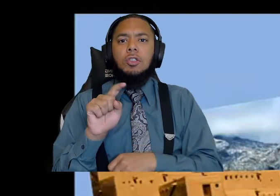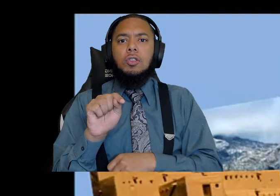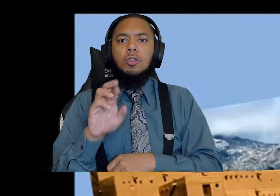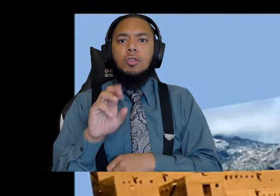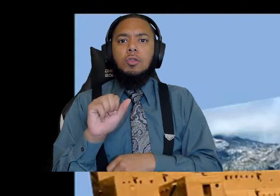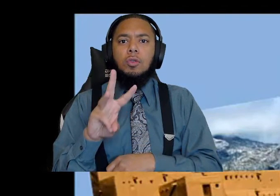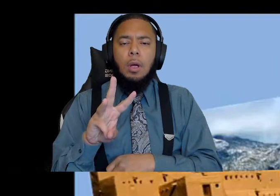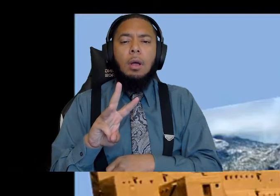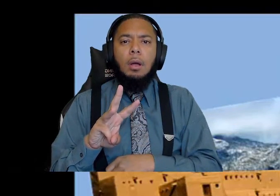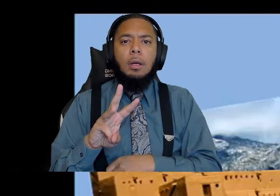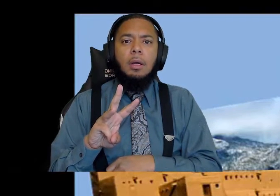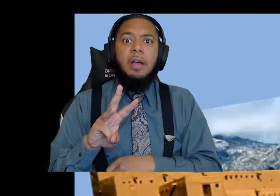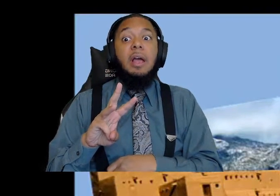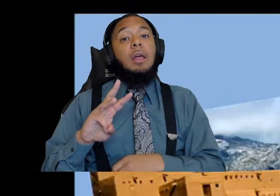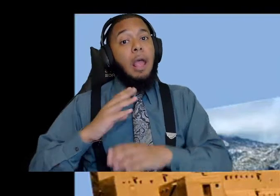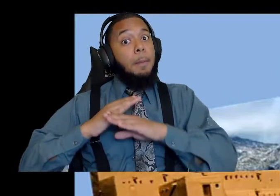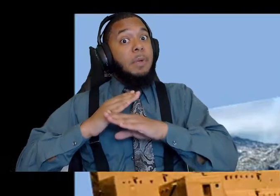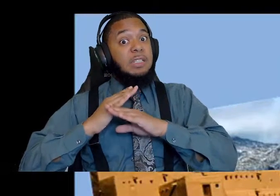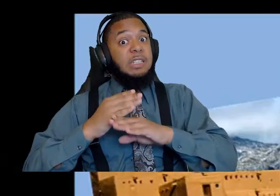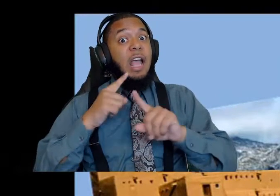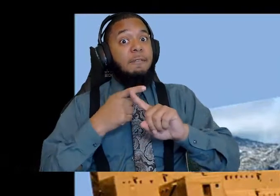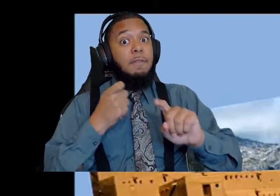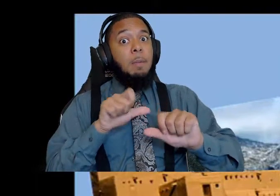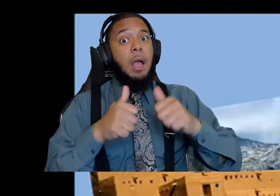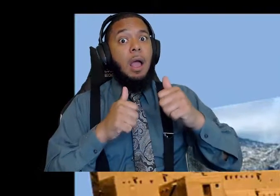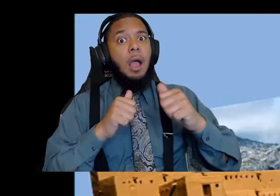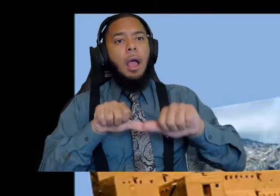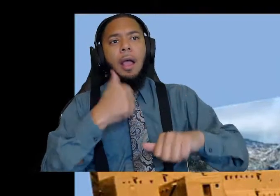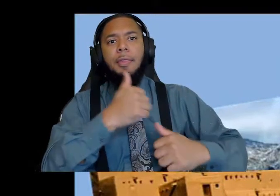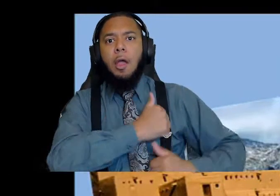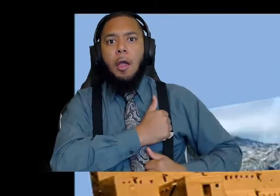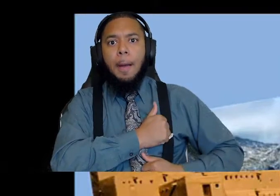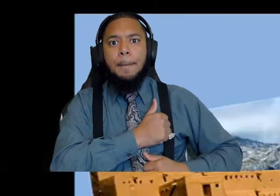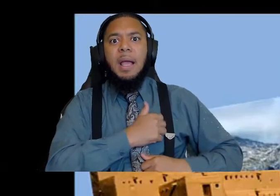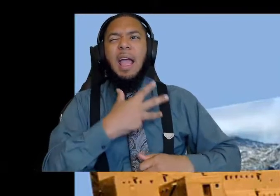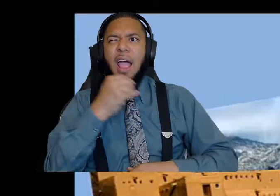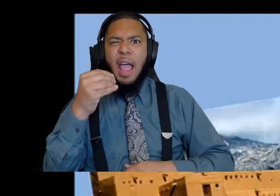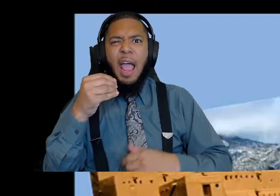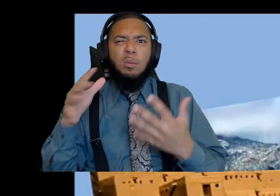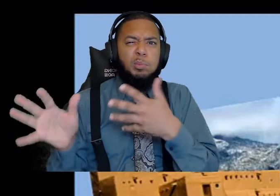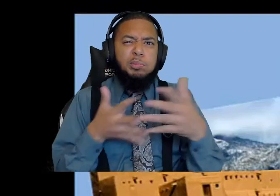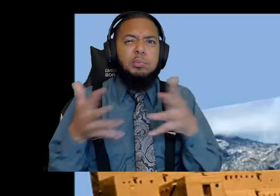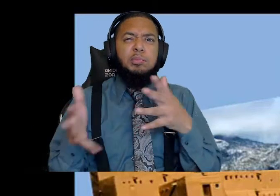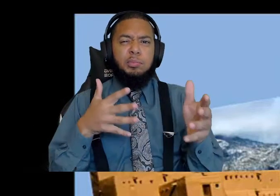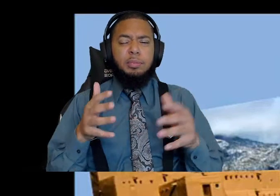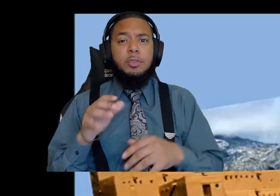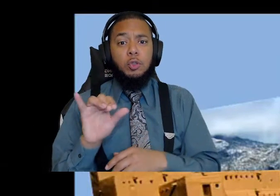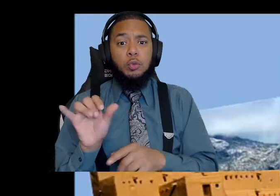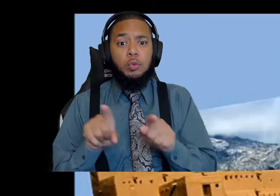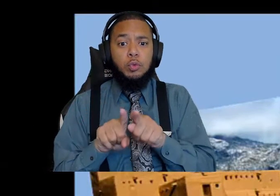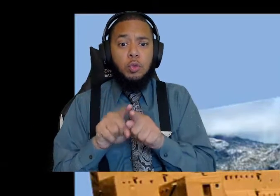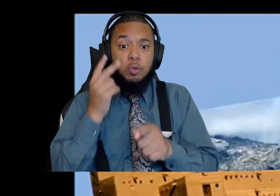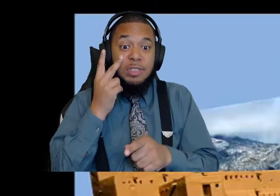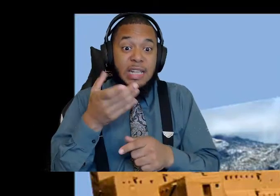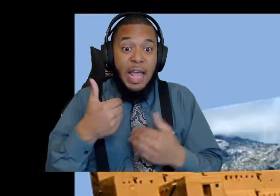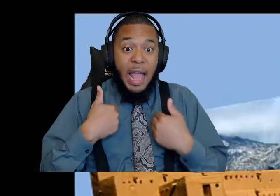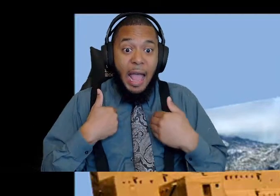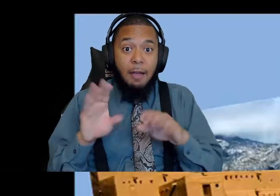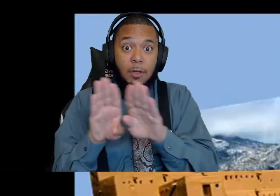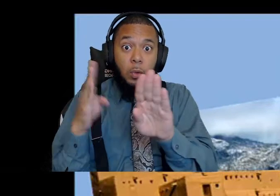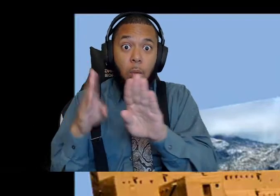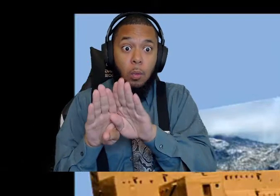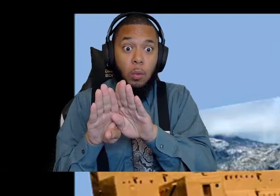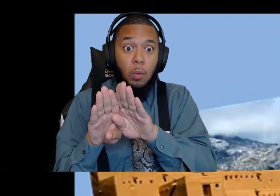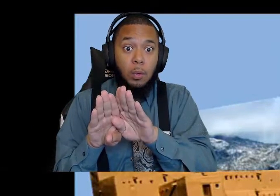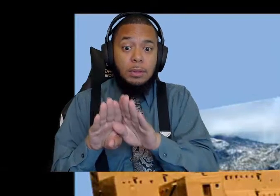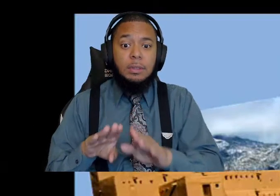from invaders as well as natural elements. As we can see in this picture, there's doors in this adobe. When